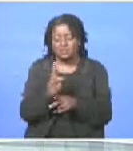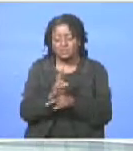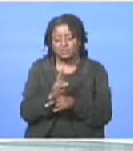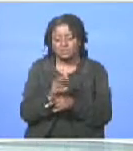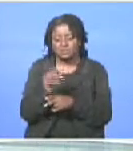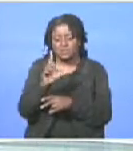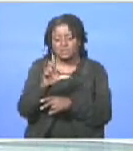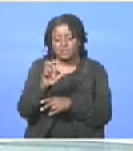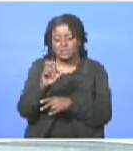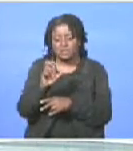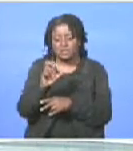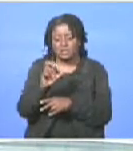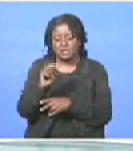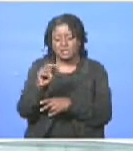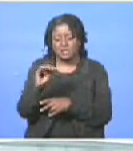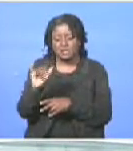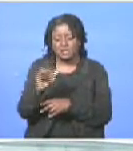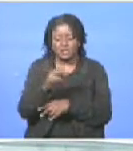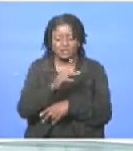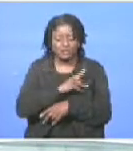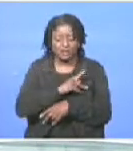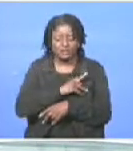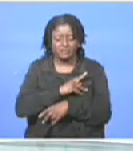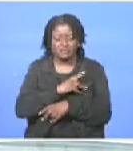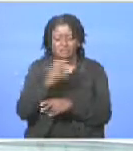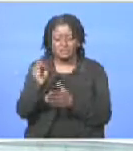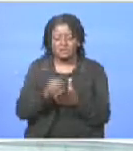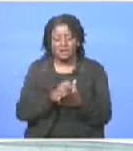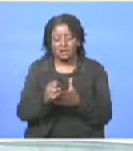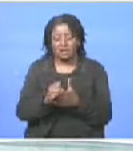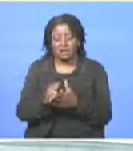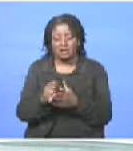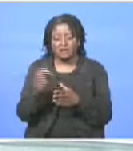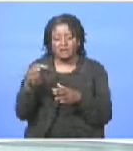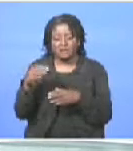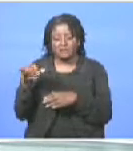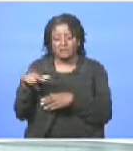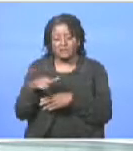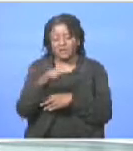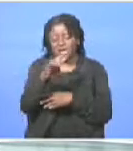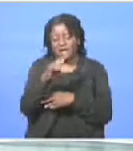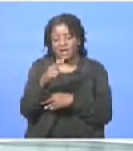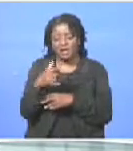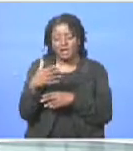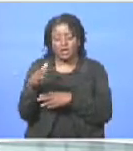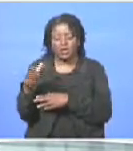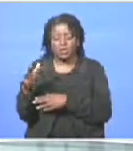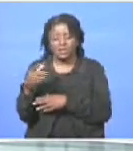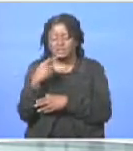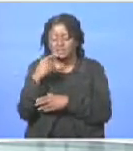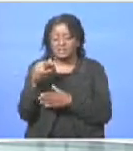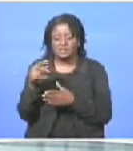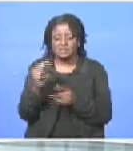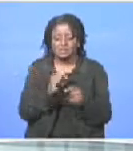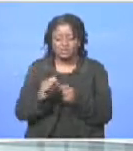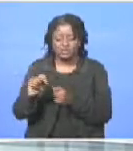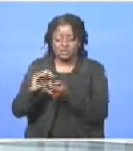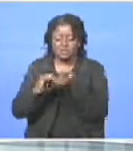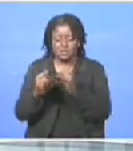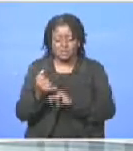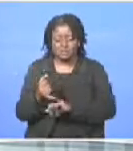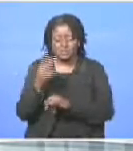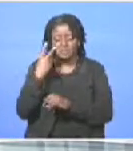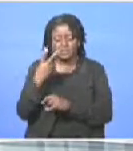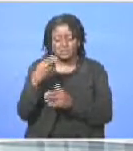Away. Our Jimenita Swain was in New York City for the ceremony and tells us that tourism officials see this new initiative as another